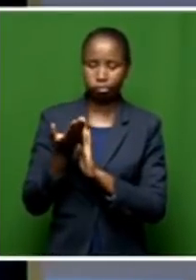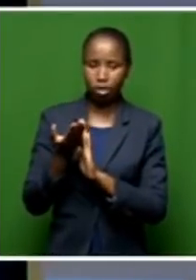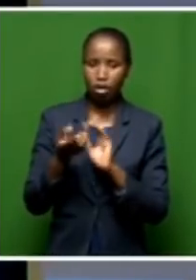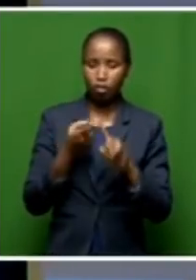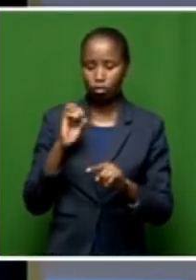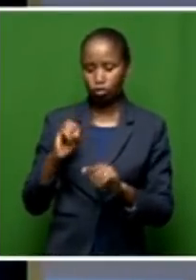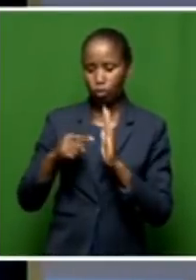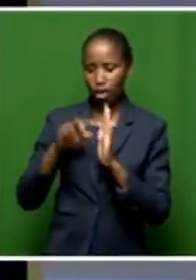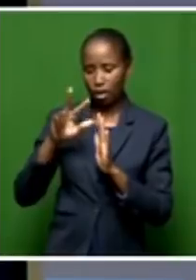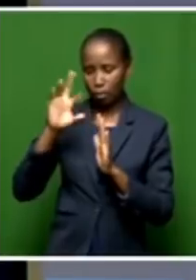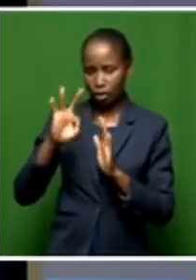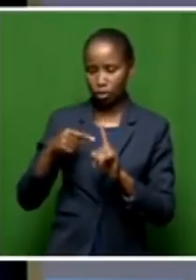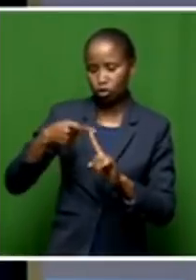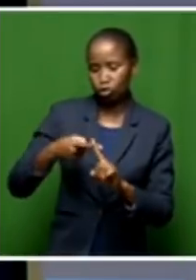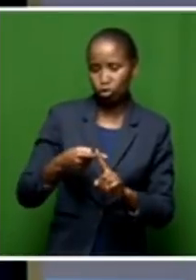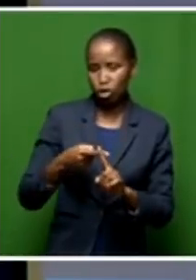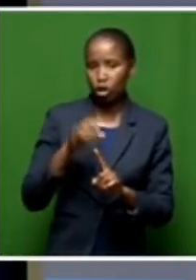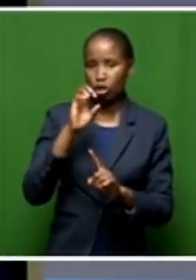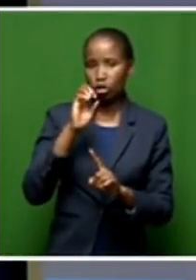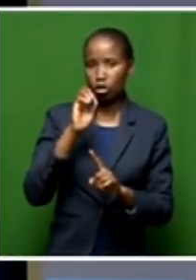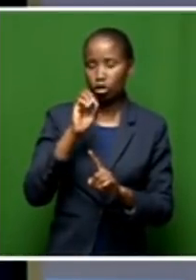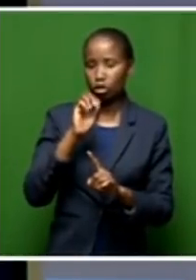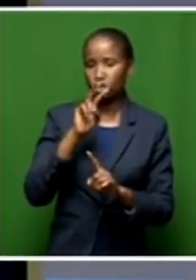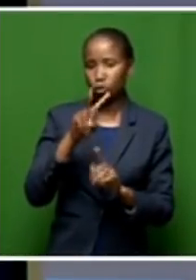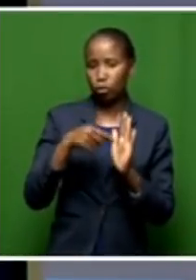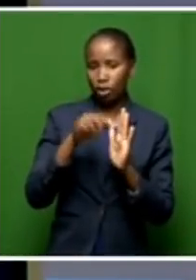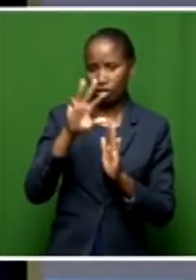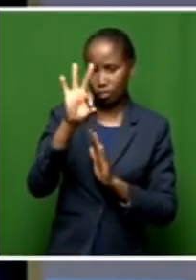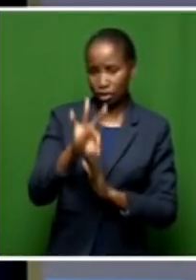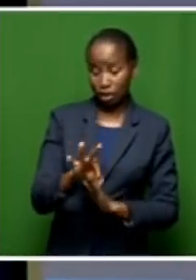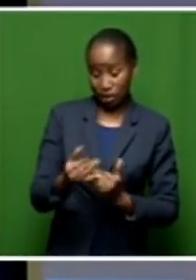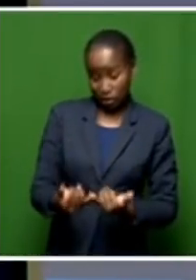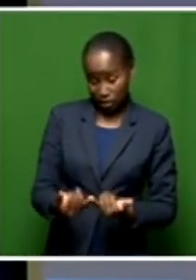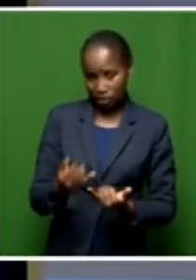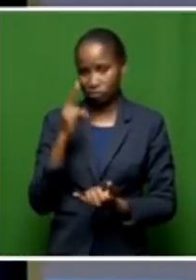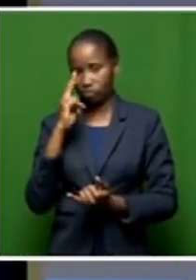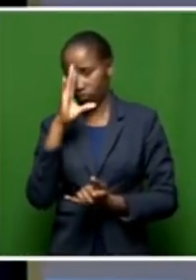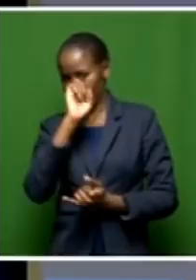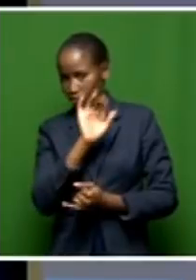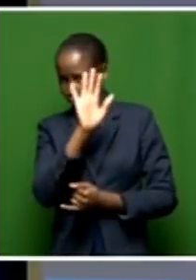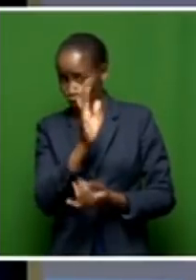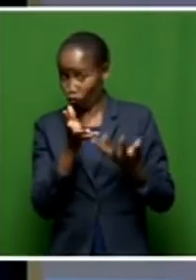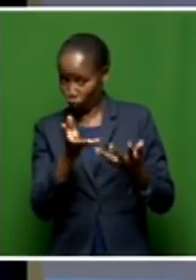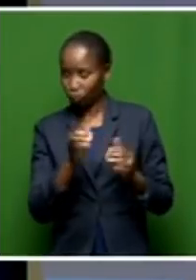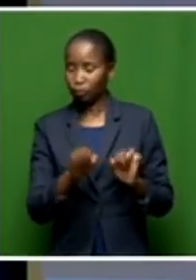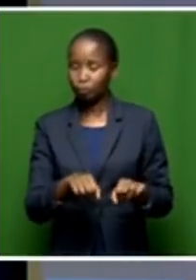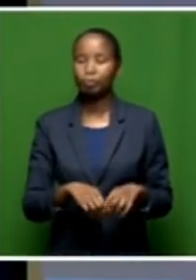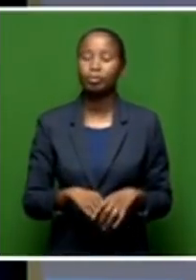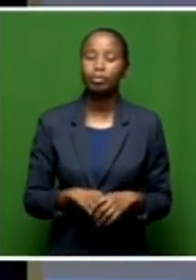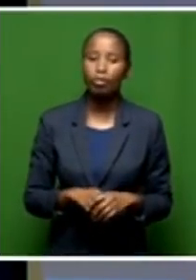that's what we have at the moment. We can also look at the provinces as well.